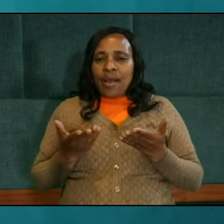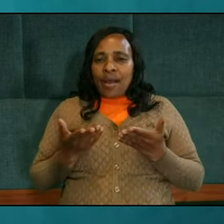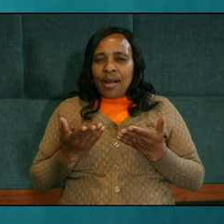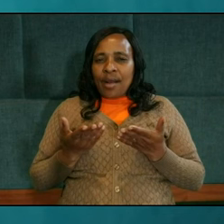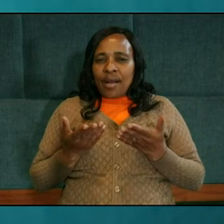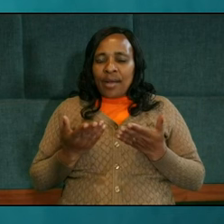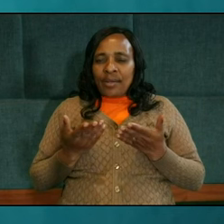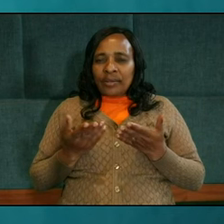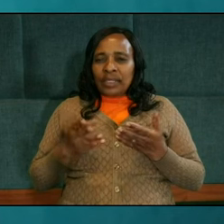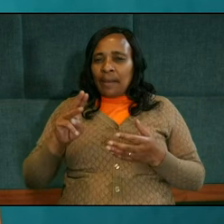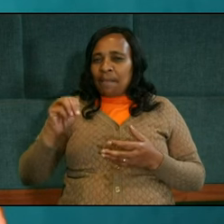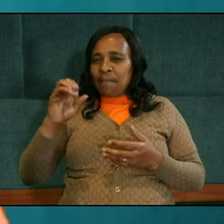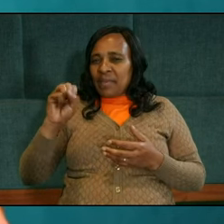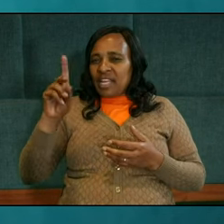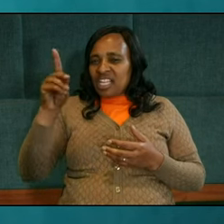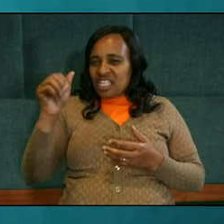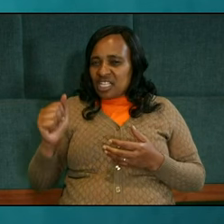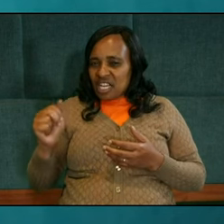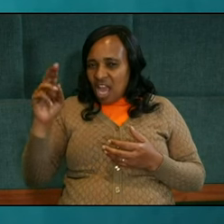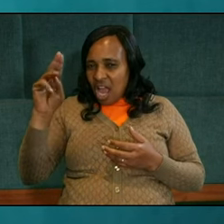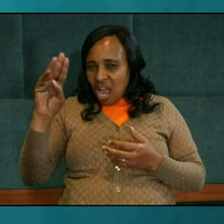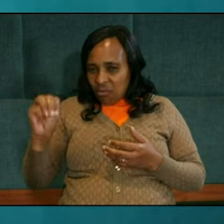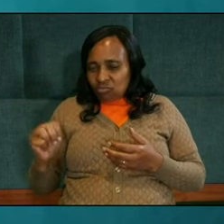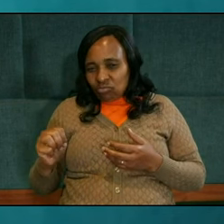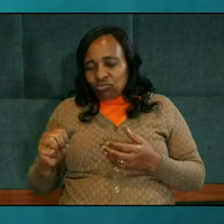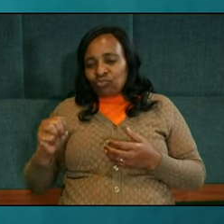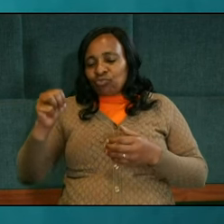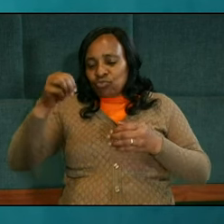he visits a medium